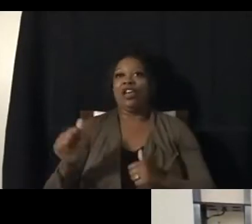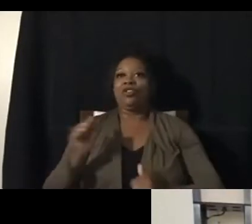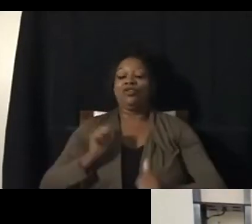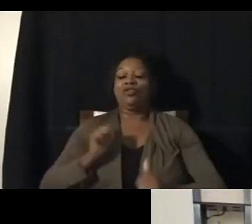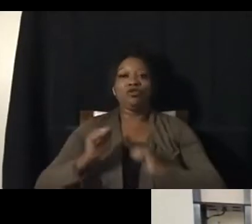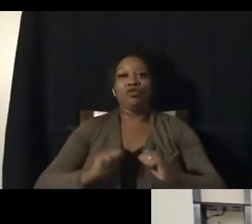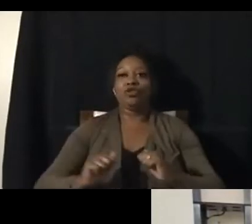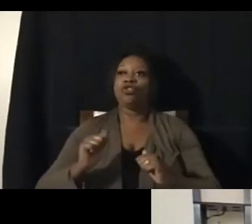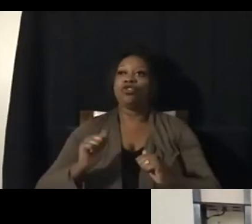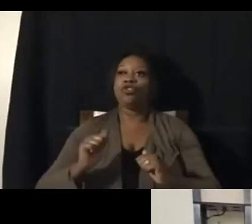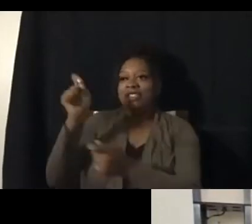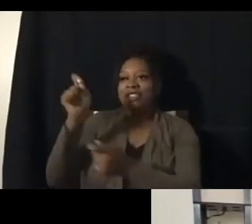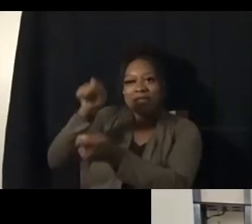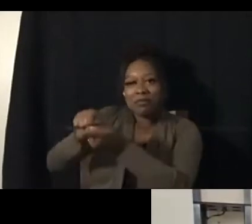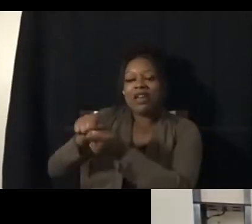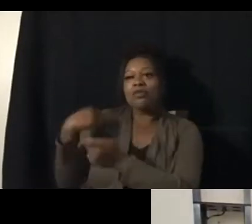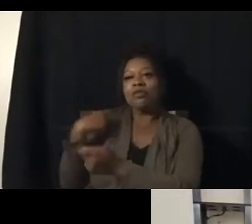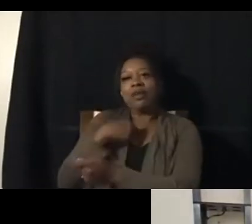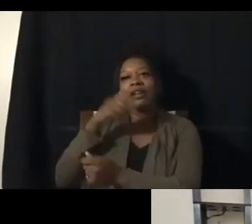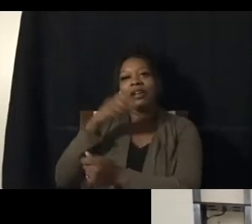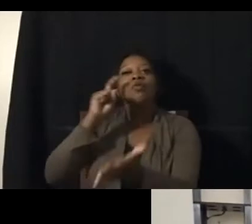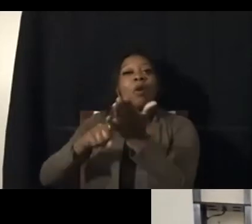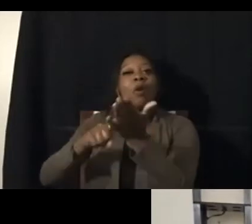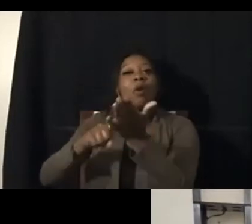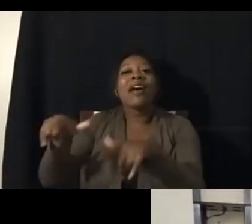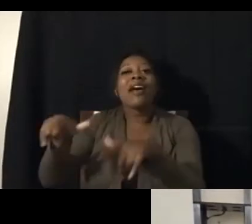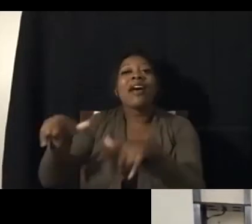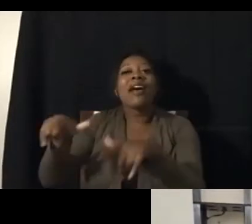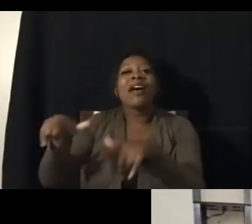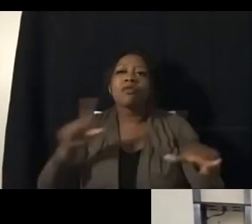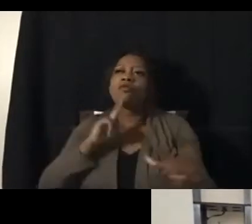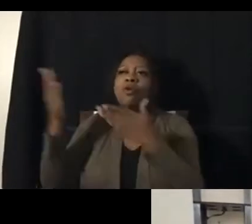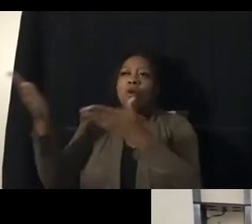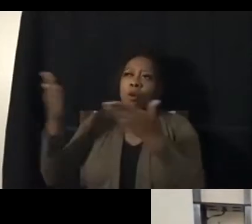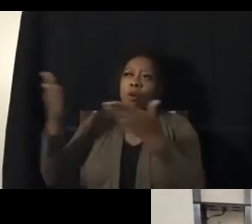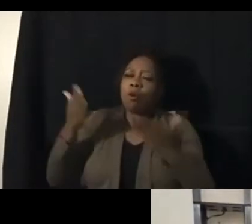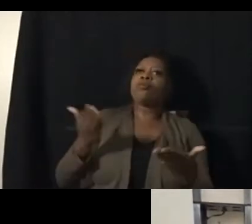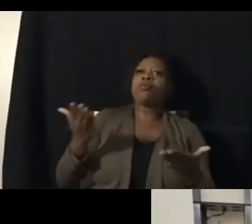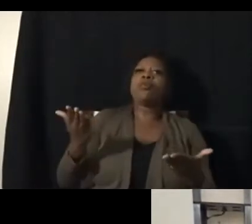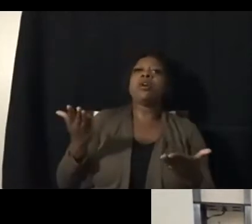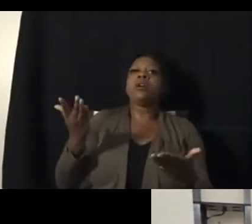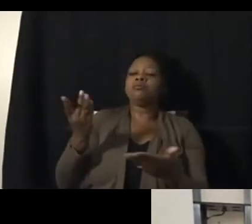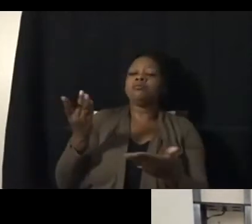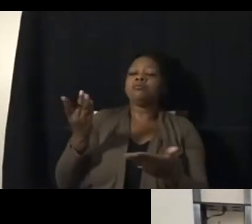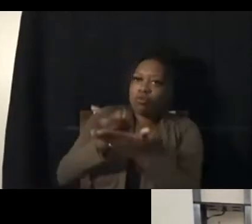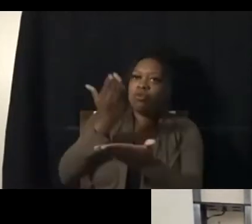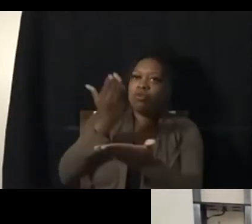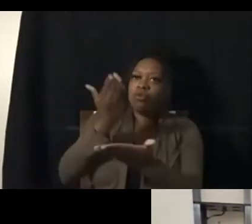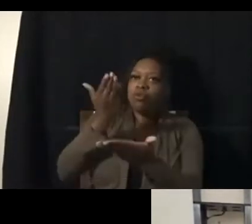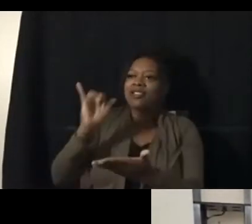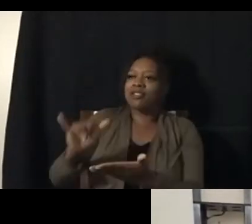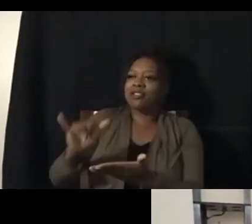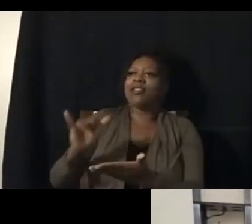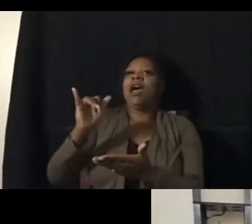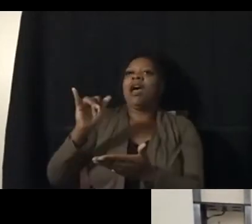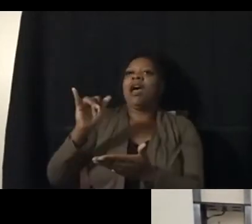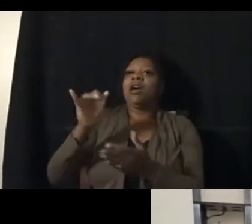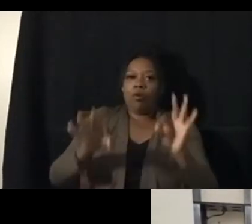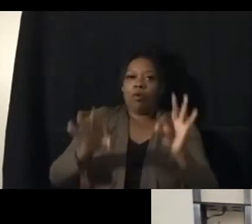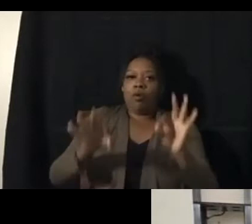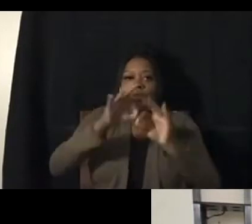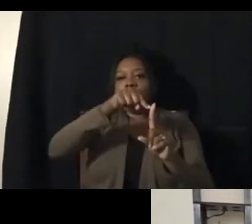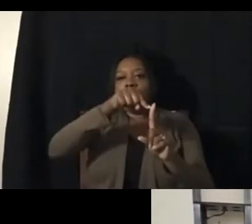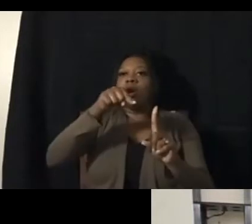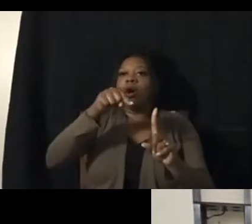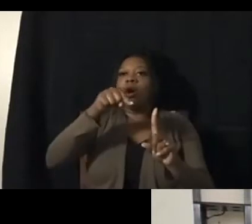on that level, because I think it kind of brings validity to the idea that the core of a production can feel small,